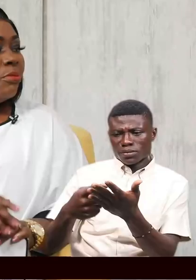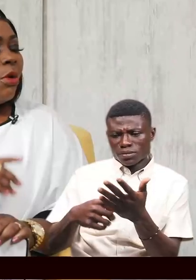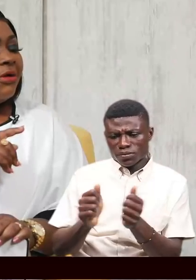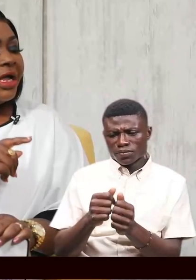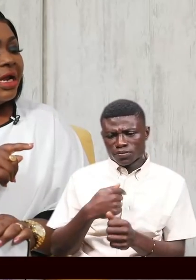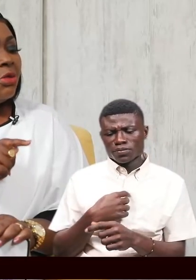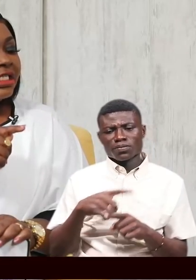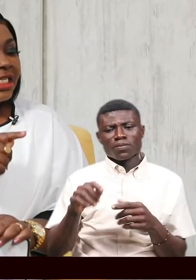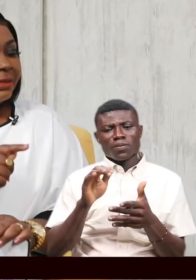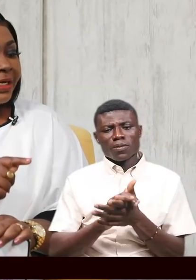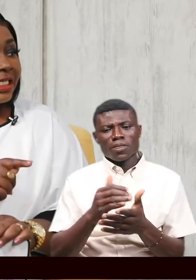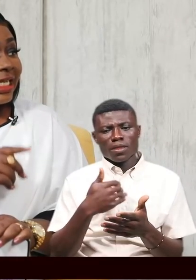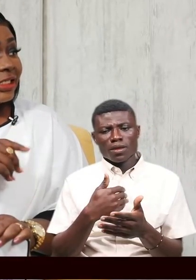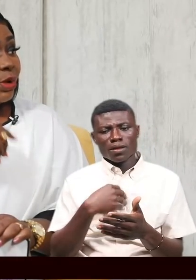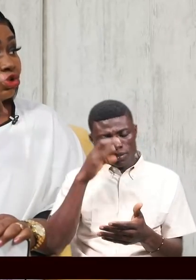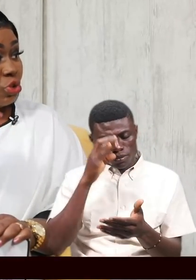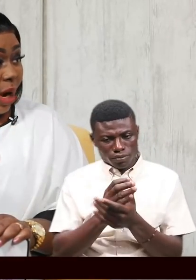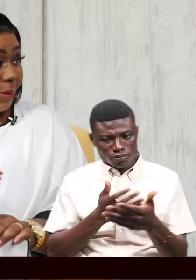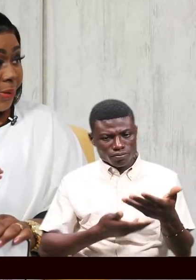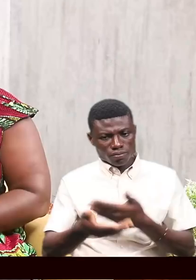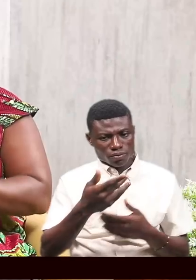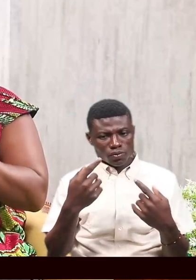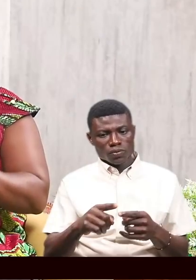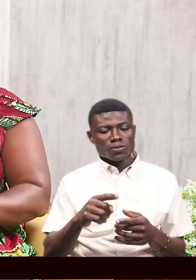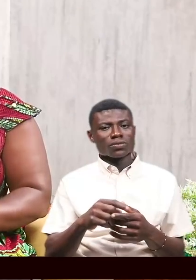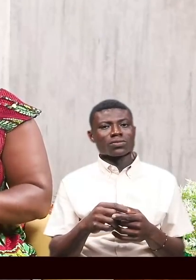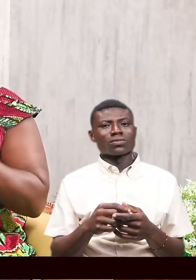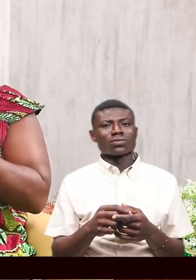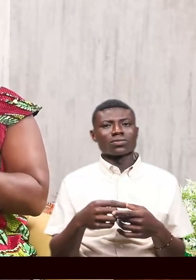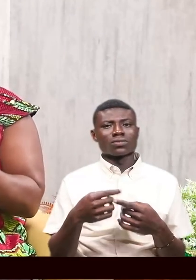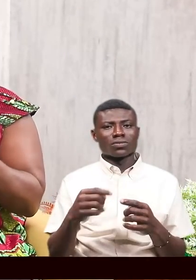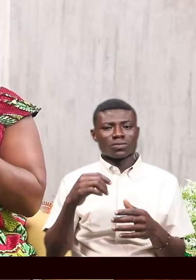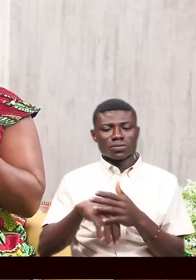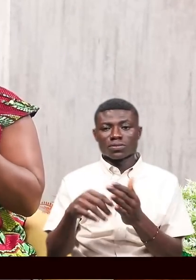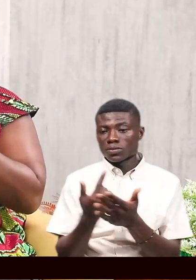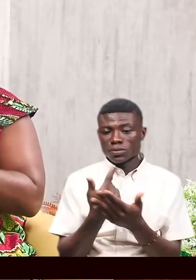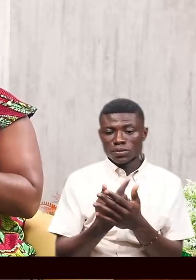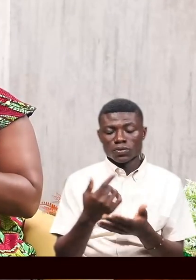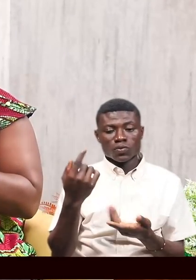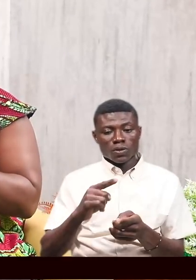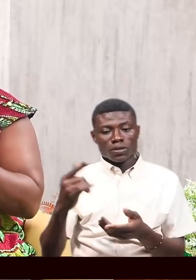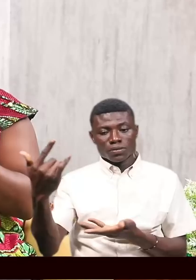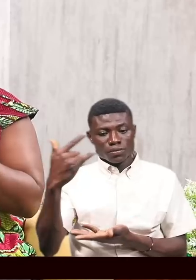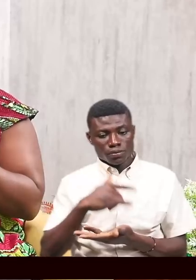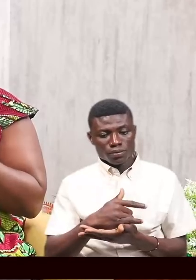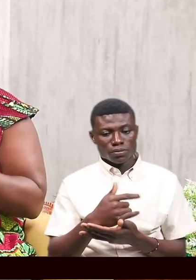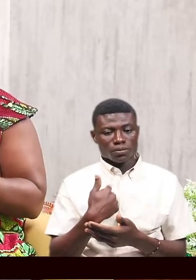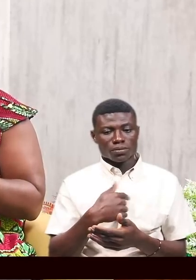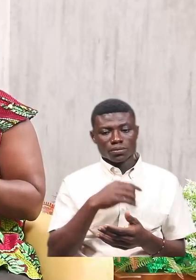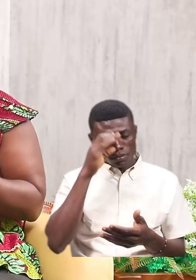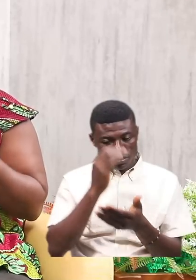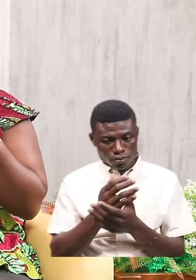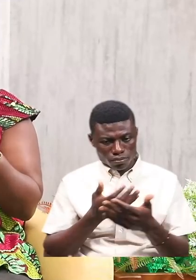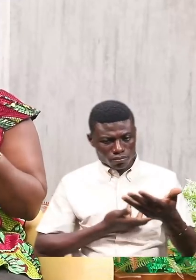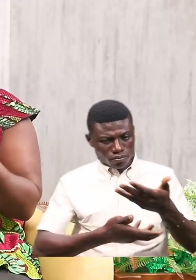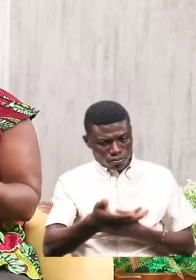fambra mo worry and no more exchange pictures that is when o two kwai no no we gonna proud to the marriage no na exchange